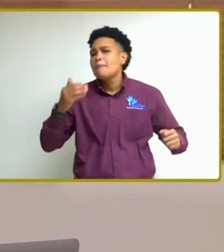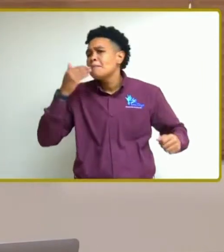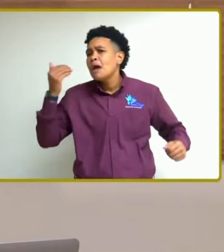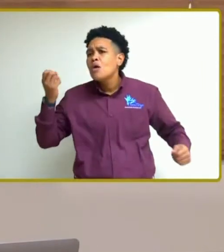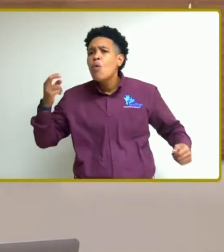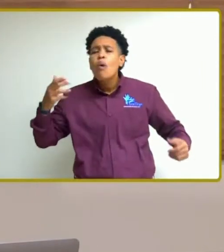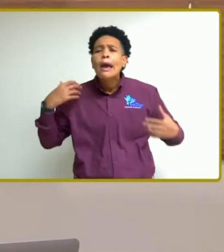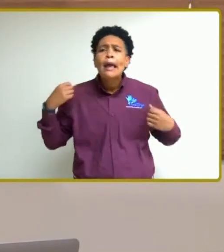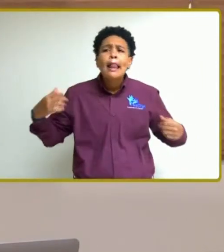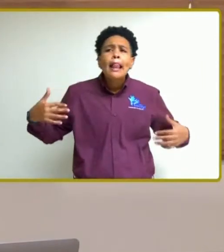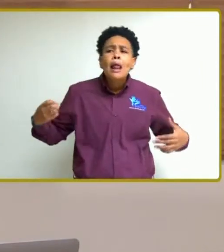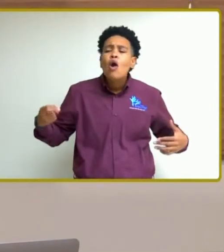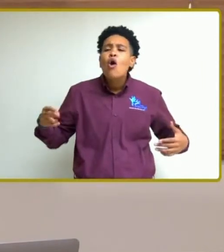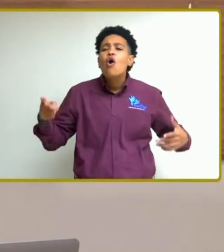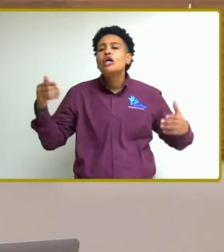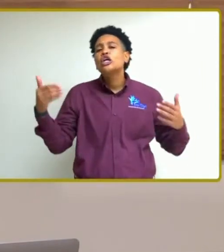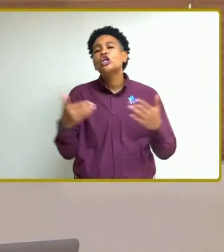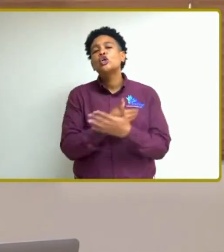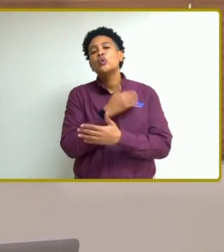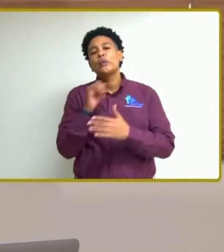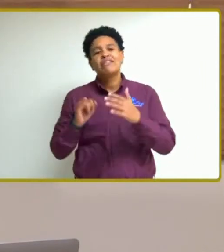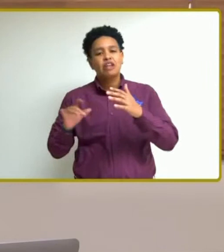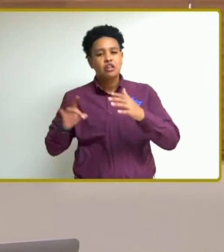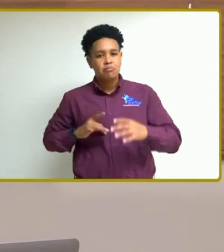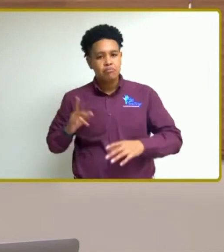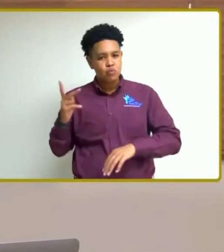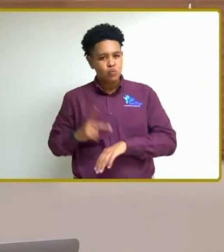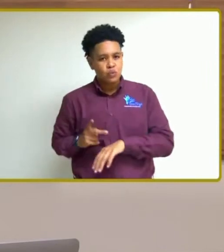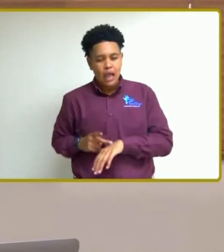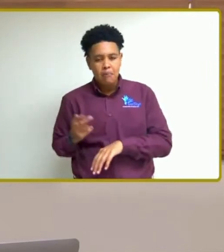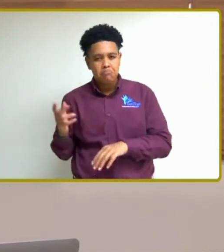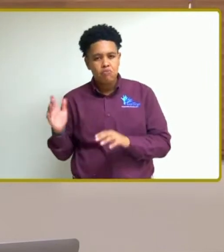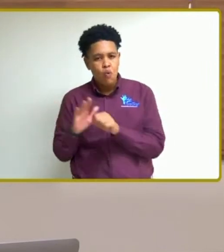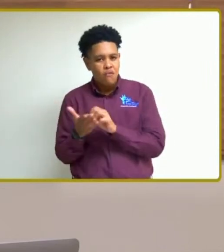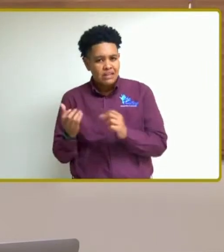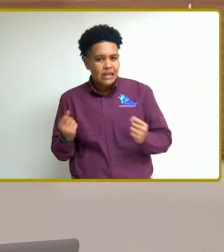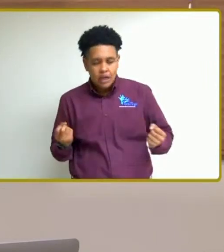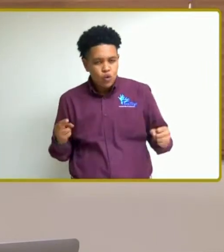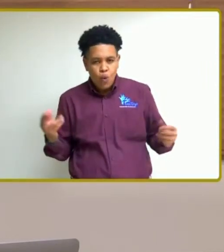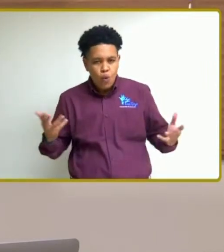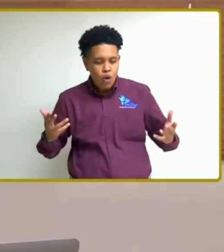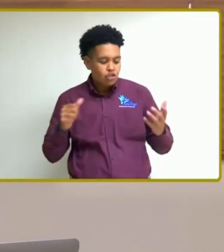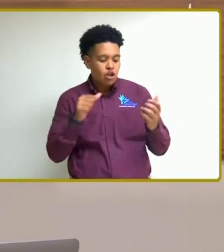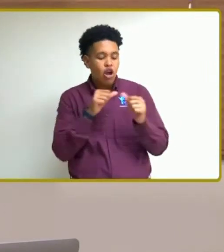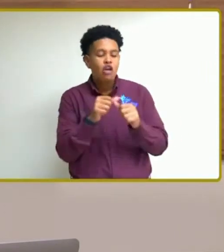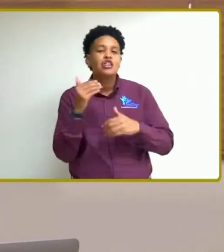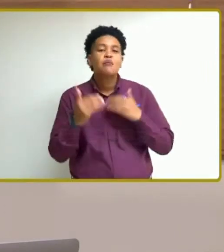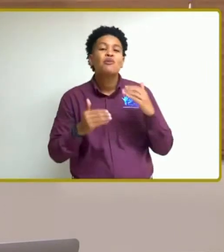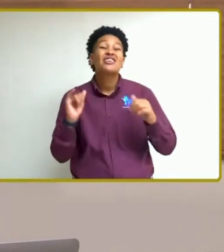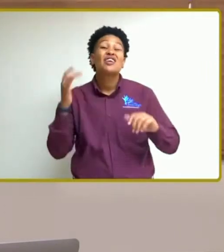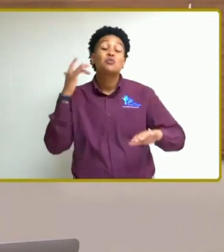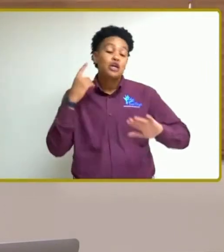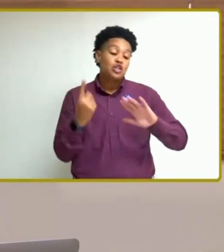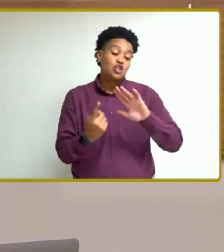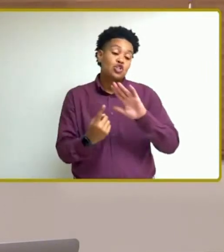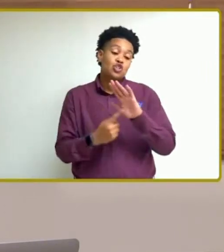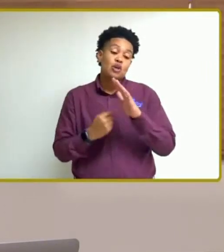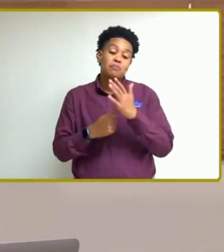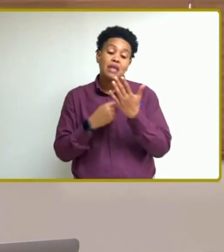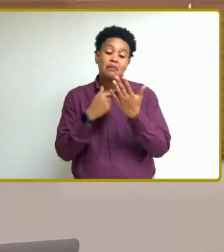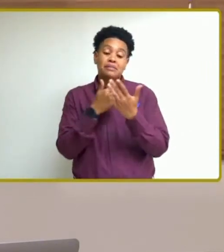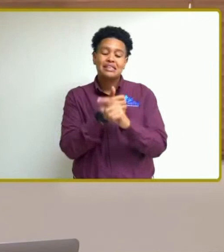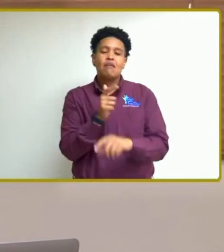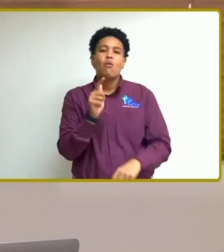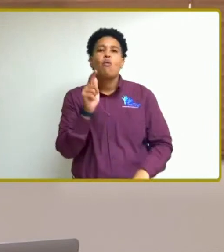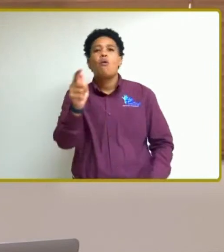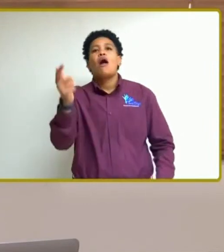as yet, or is this a new infection? So it is a continuous process, and that is why sometimes, it takes a while